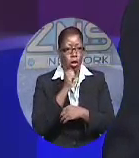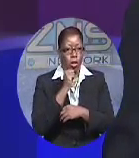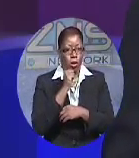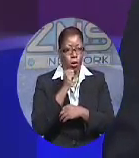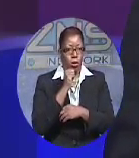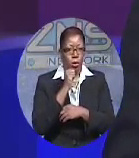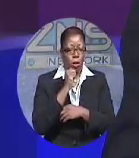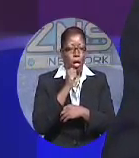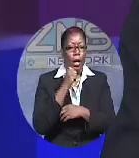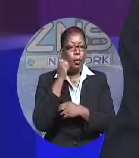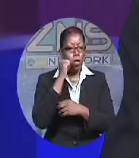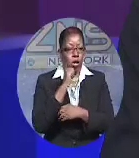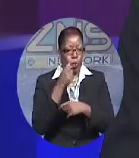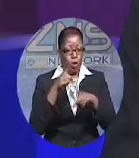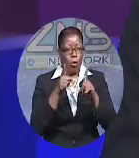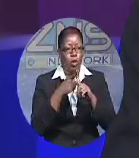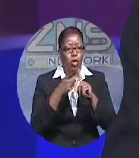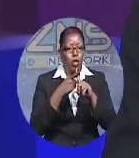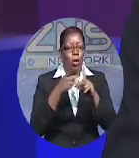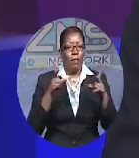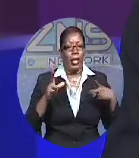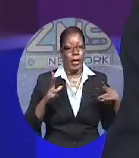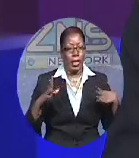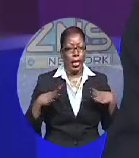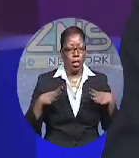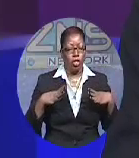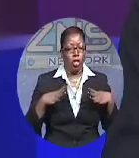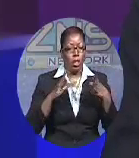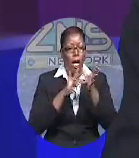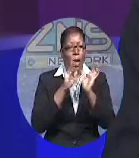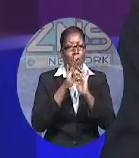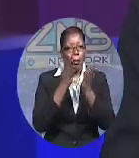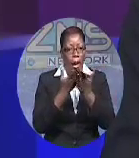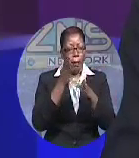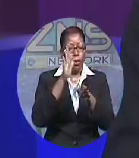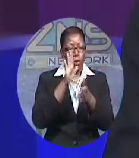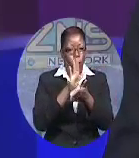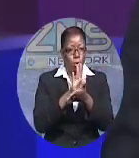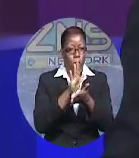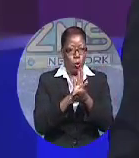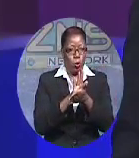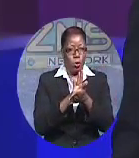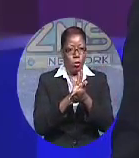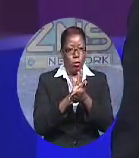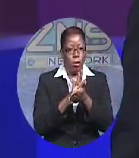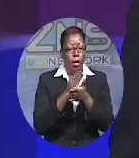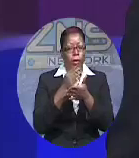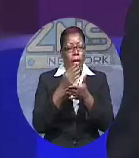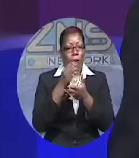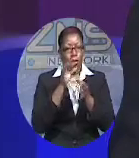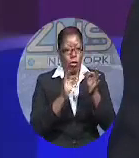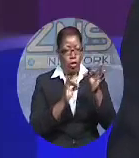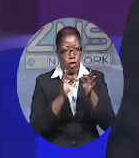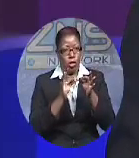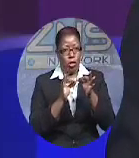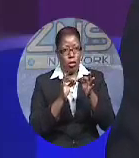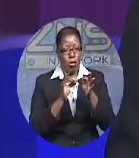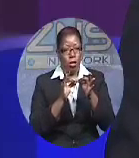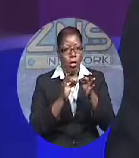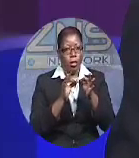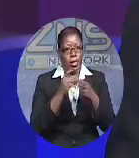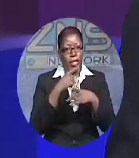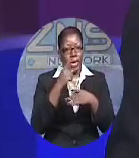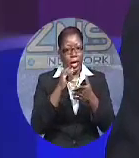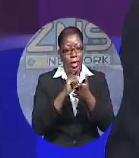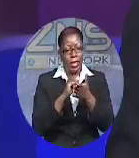not guilty to the charge. During today's proceedings before Justice Vera Watkins, both sides made closing arguments. Justice Watkins will sum up the